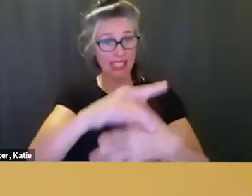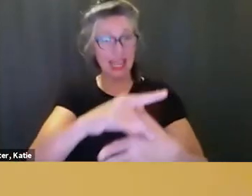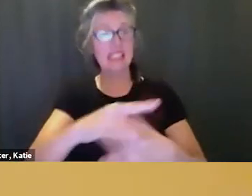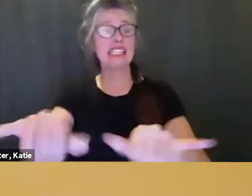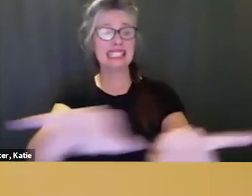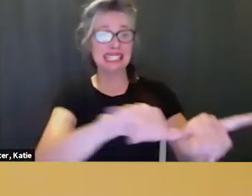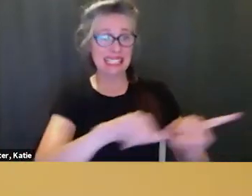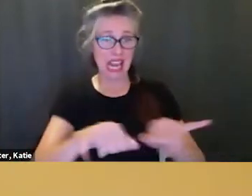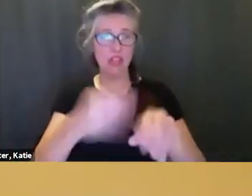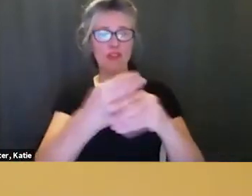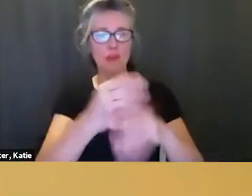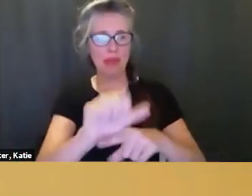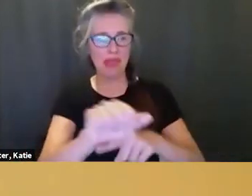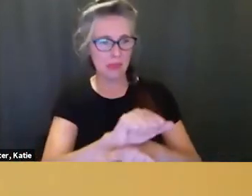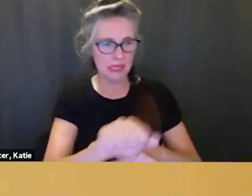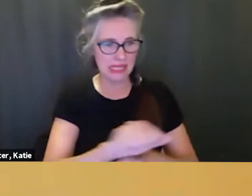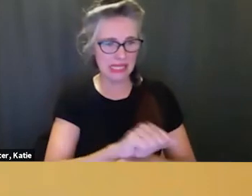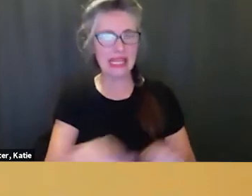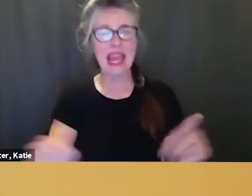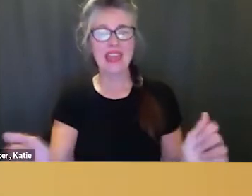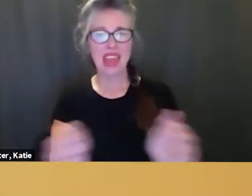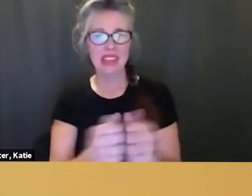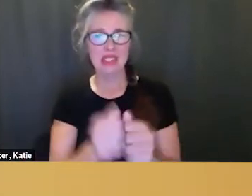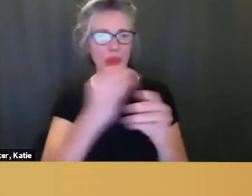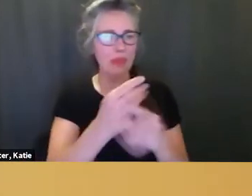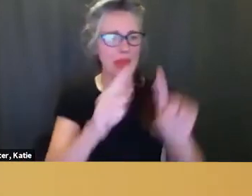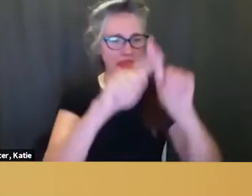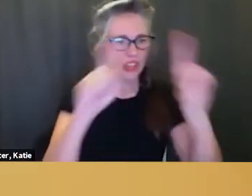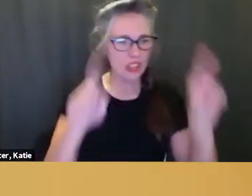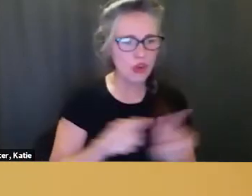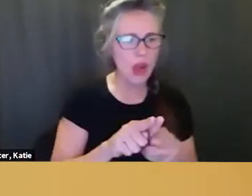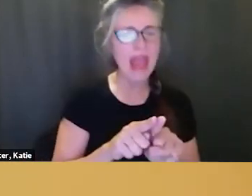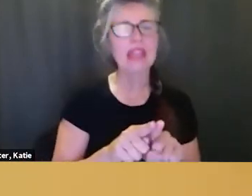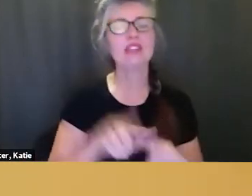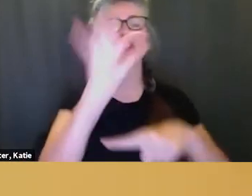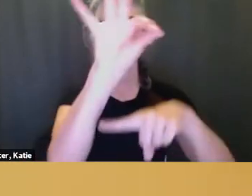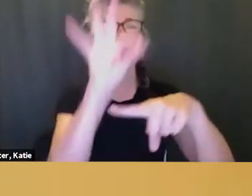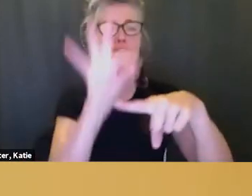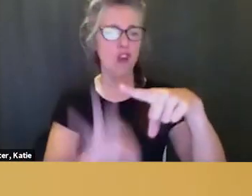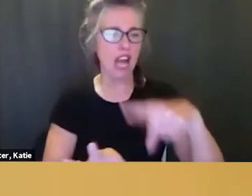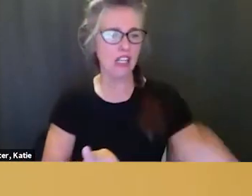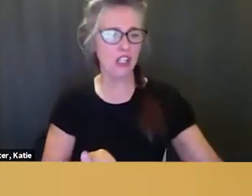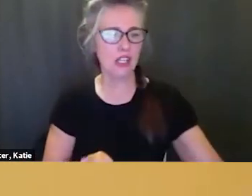graphic. That's like the stuff of math, triangles, fractions,